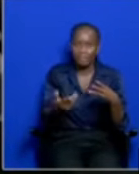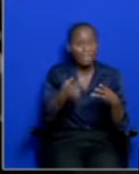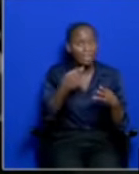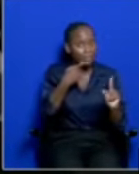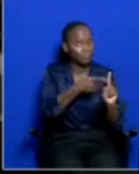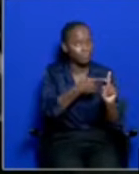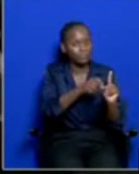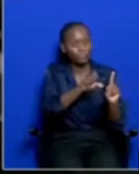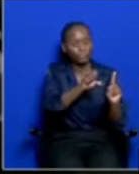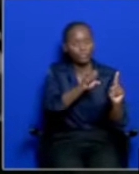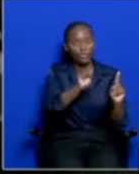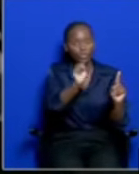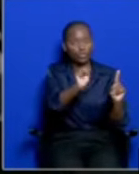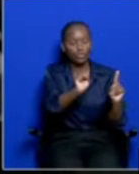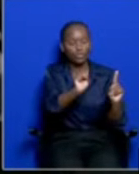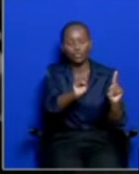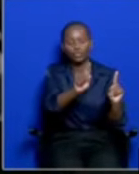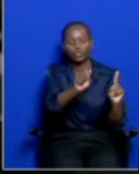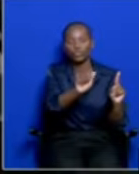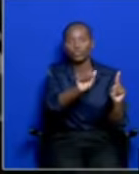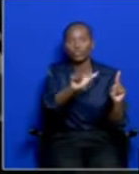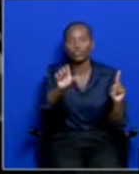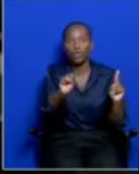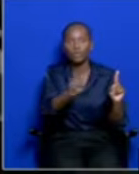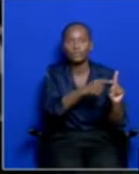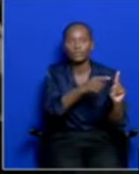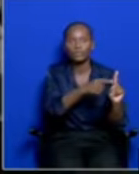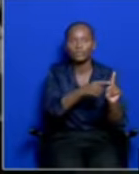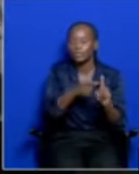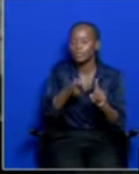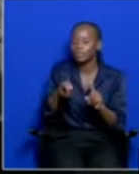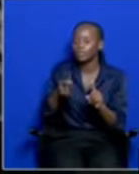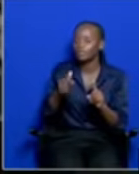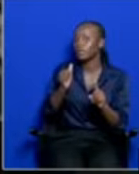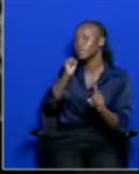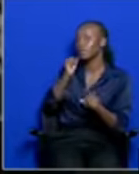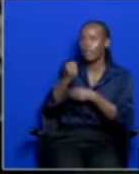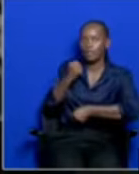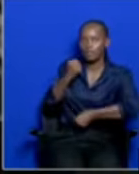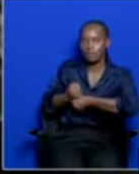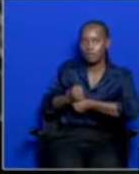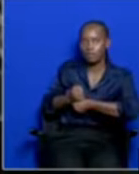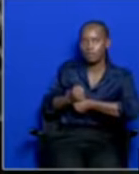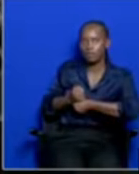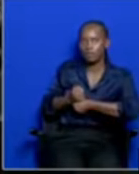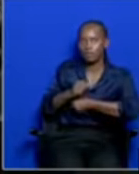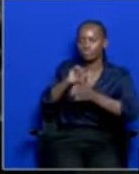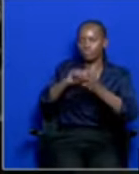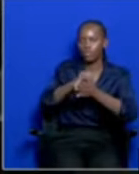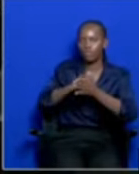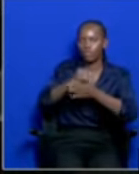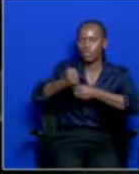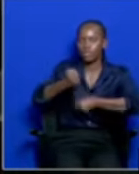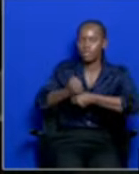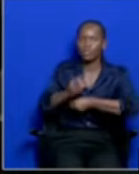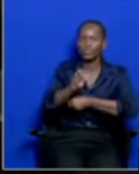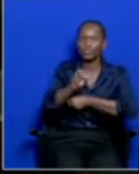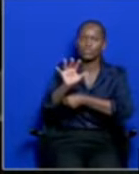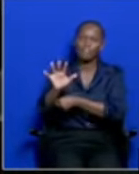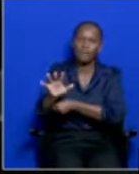2025, she retired from Empd. So do you not take those things into consideration, and do you not